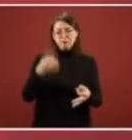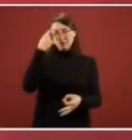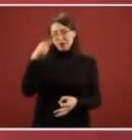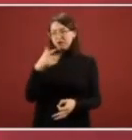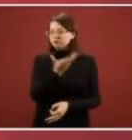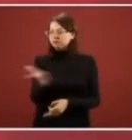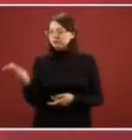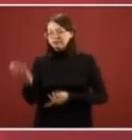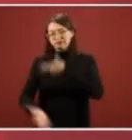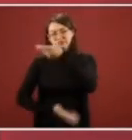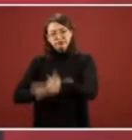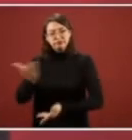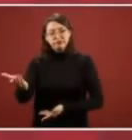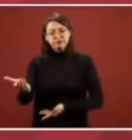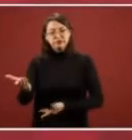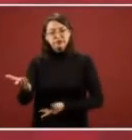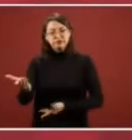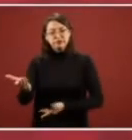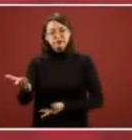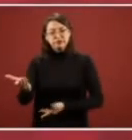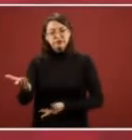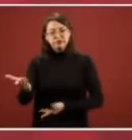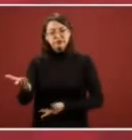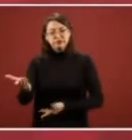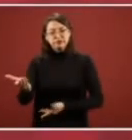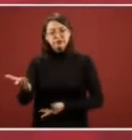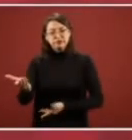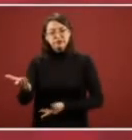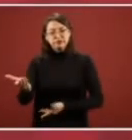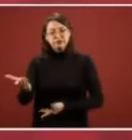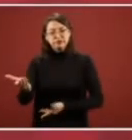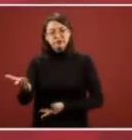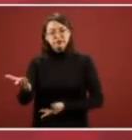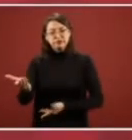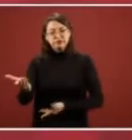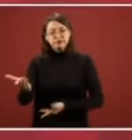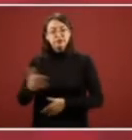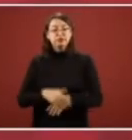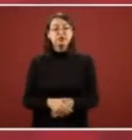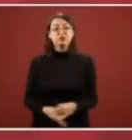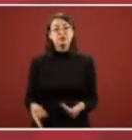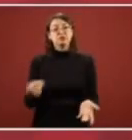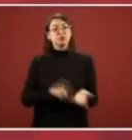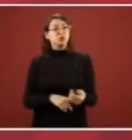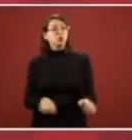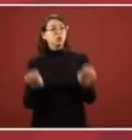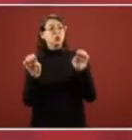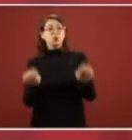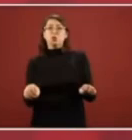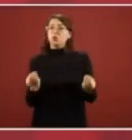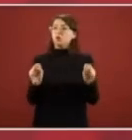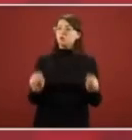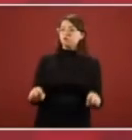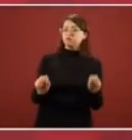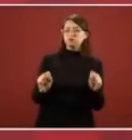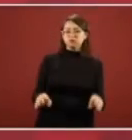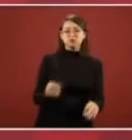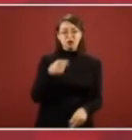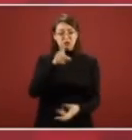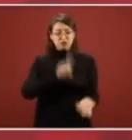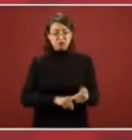Y el poder no está en los palacios. And the power is not in the palaces. No está en las oficinas públicas.